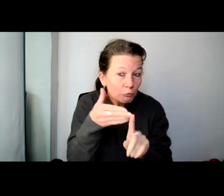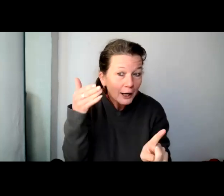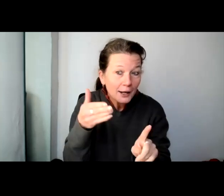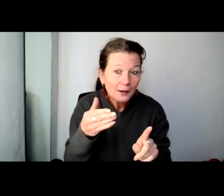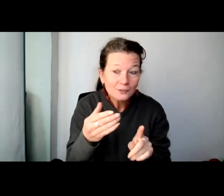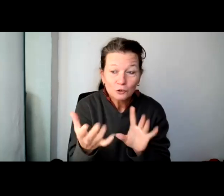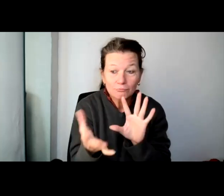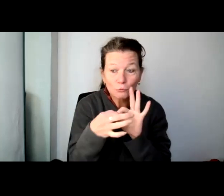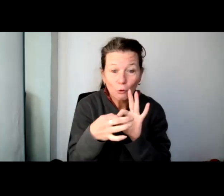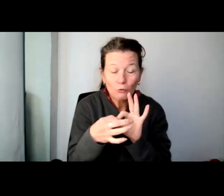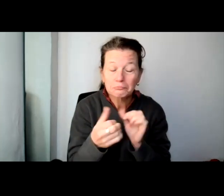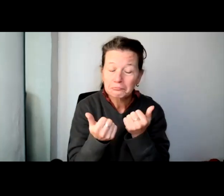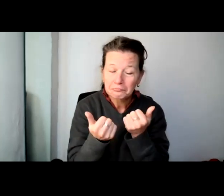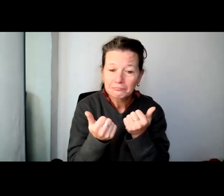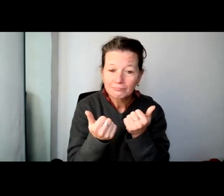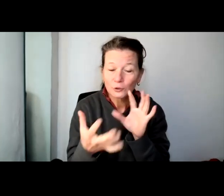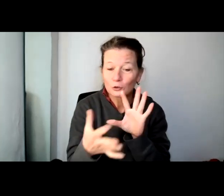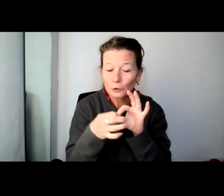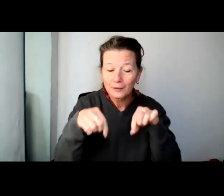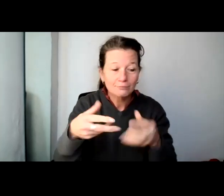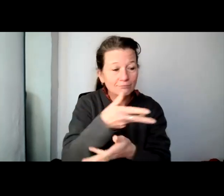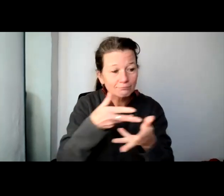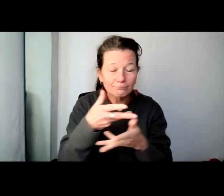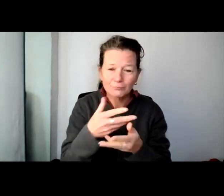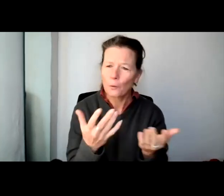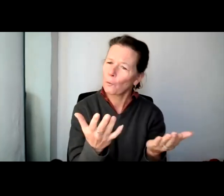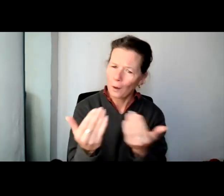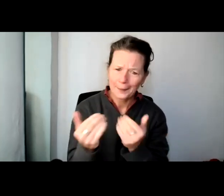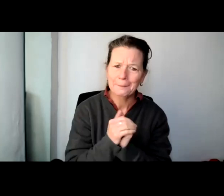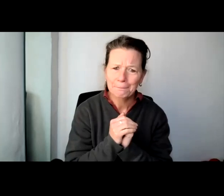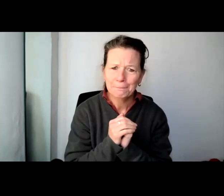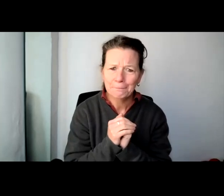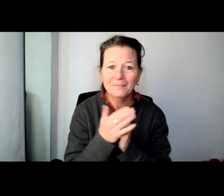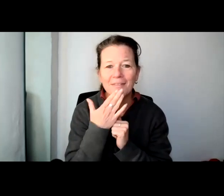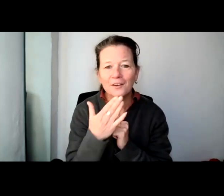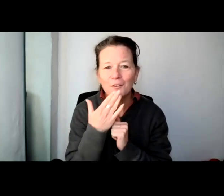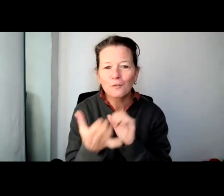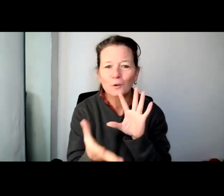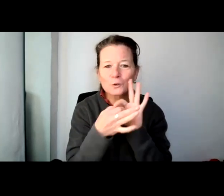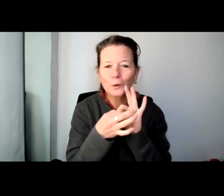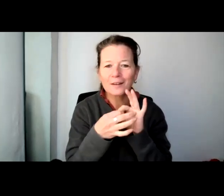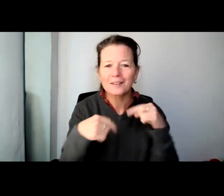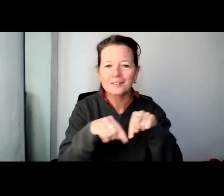joined and are joining the conversation. You're very welcome and thank you for joining us.